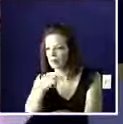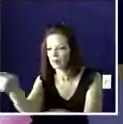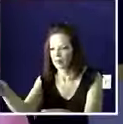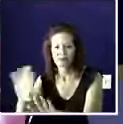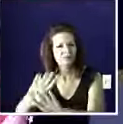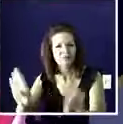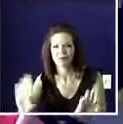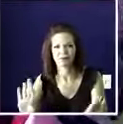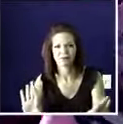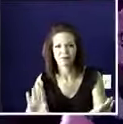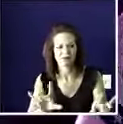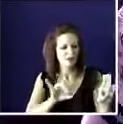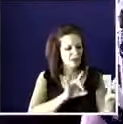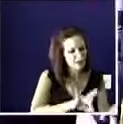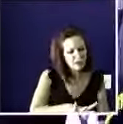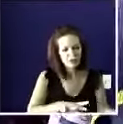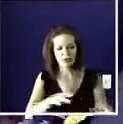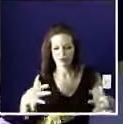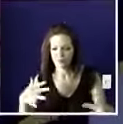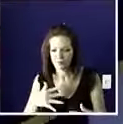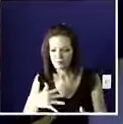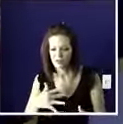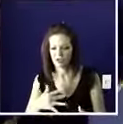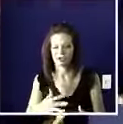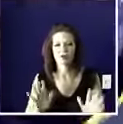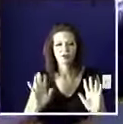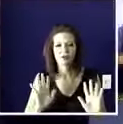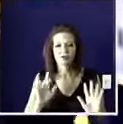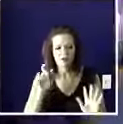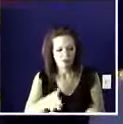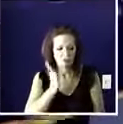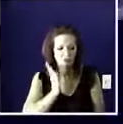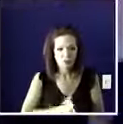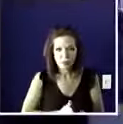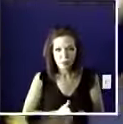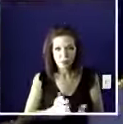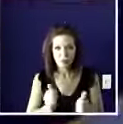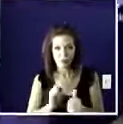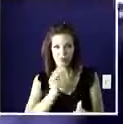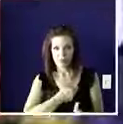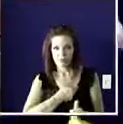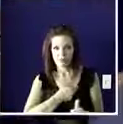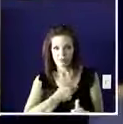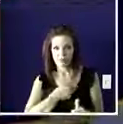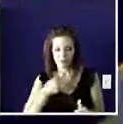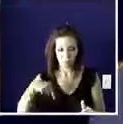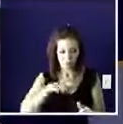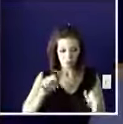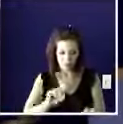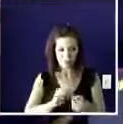self-interest, hatred, and ultimately fear must end with us.